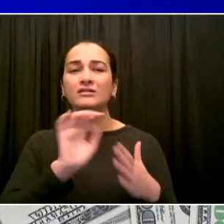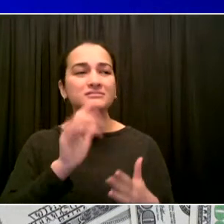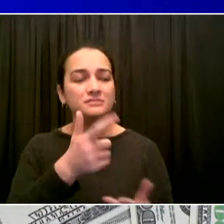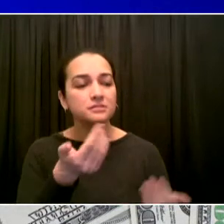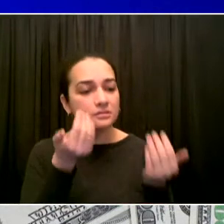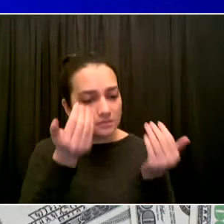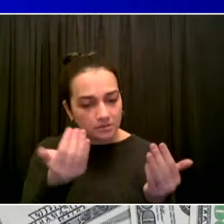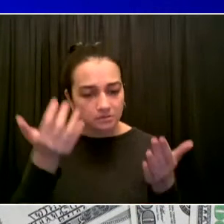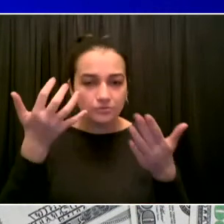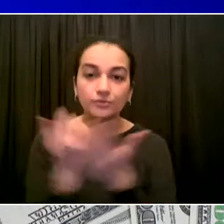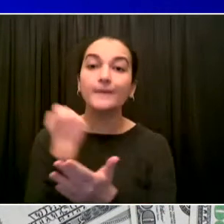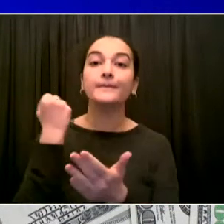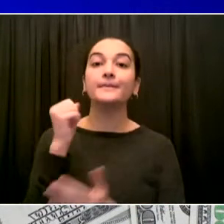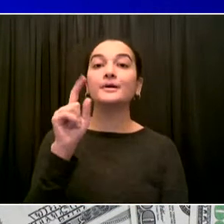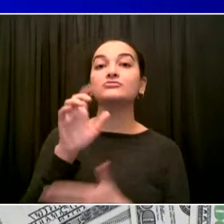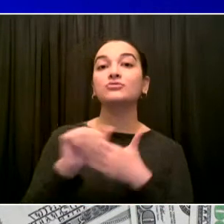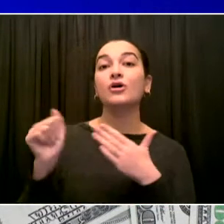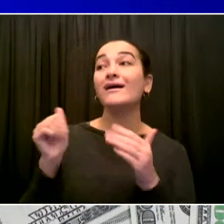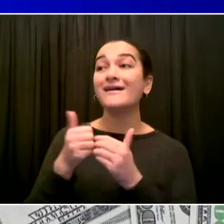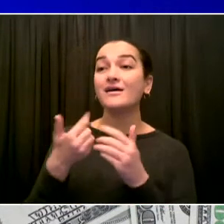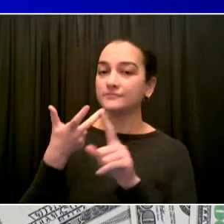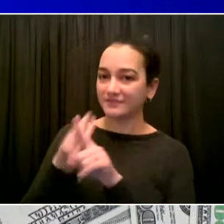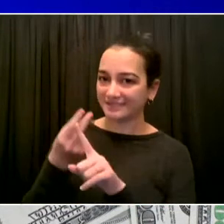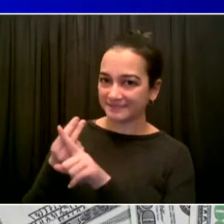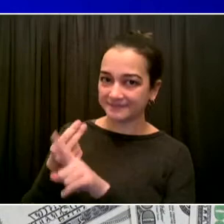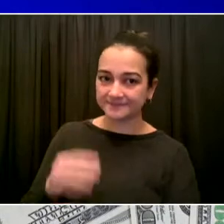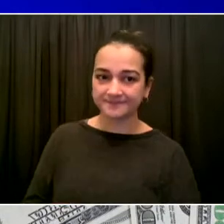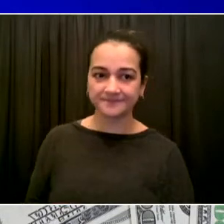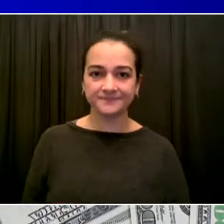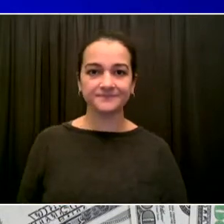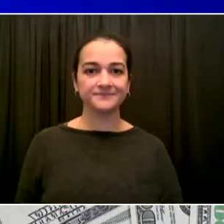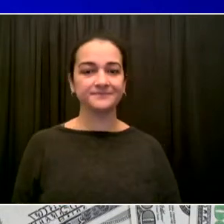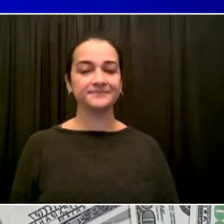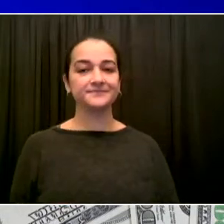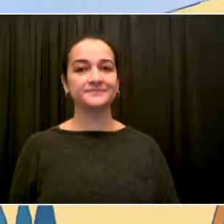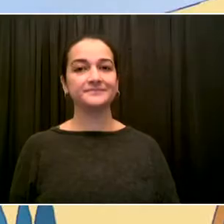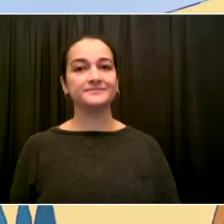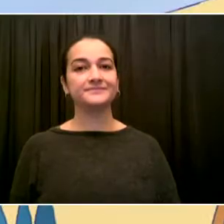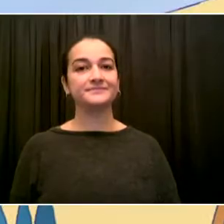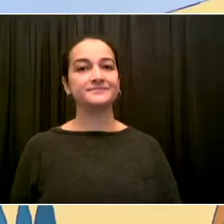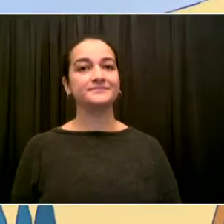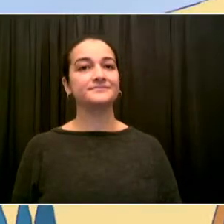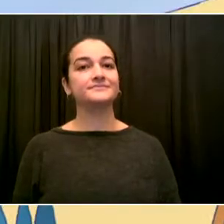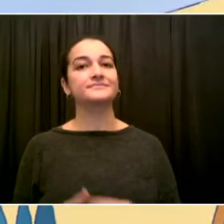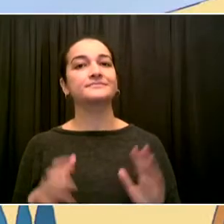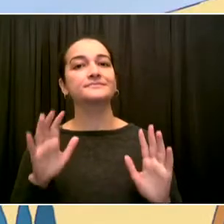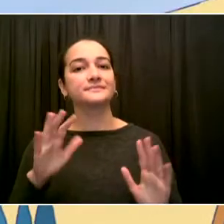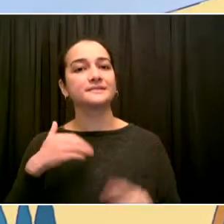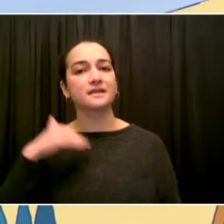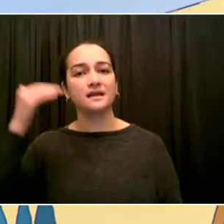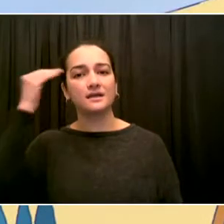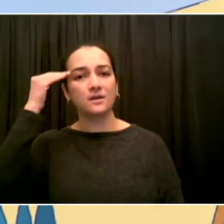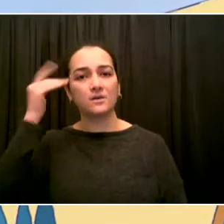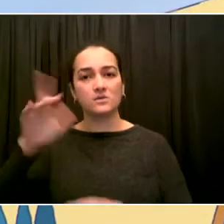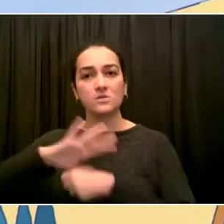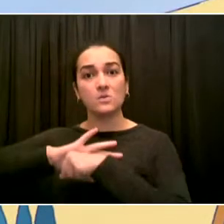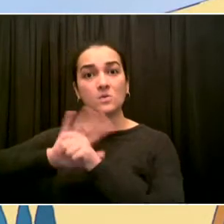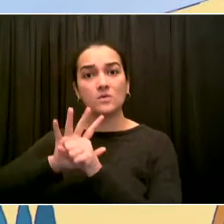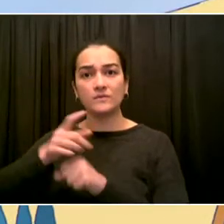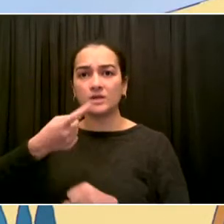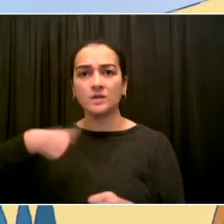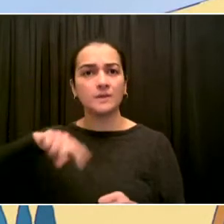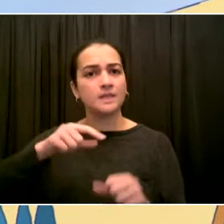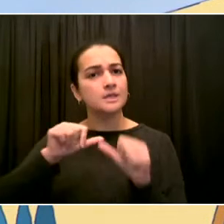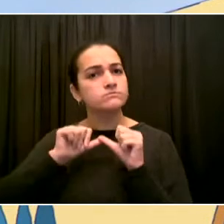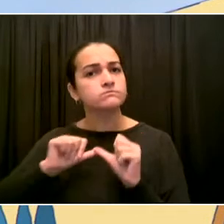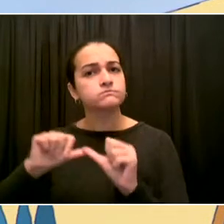incentive. Okay, now, we're going to keep fighting COVID in every way. That, of course, means new vaccinations. It means